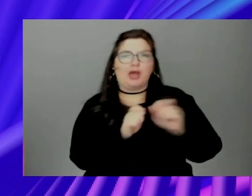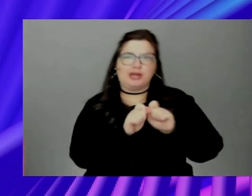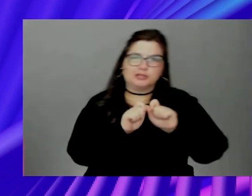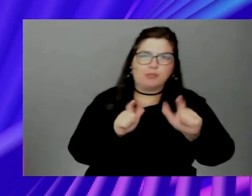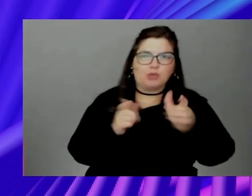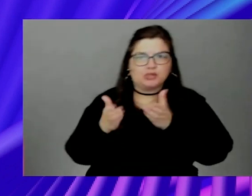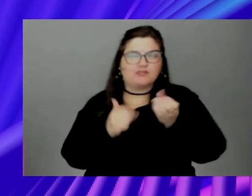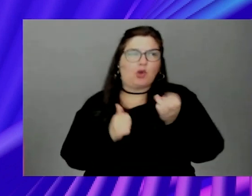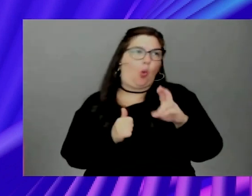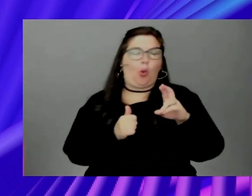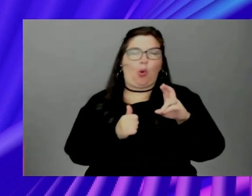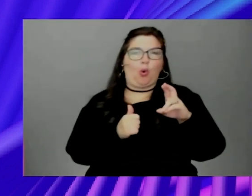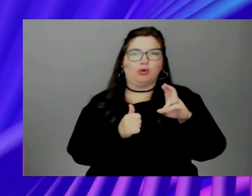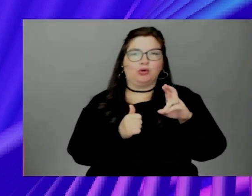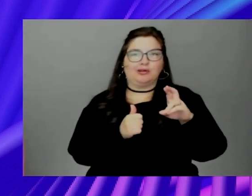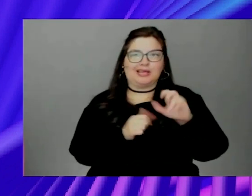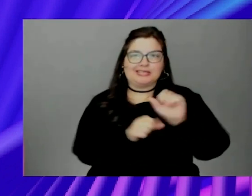task.